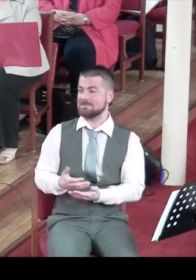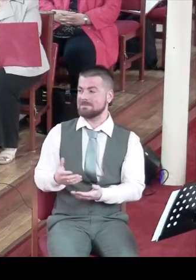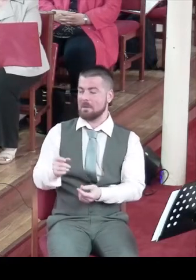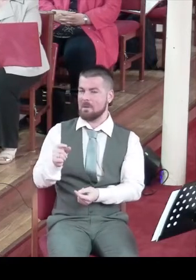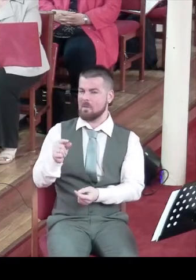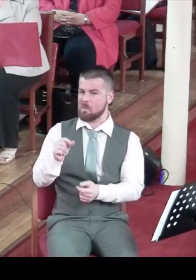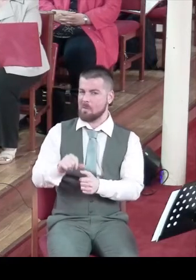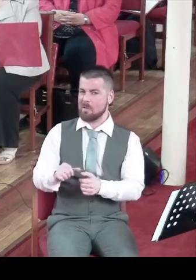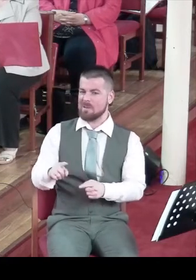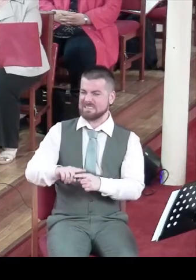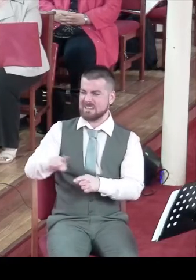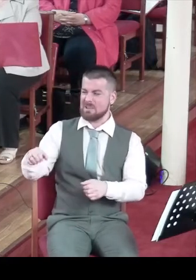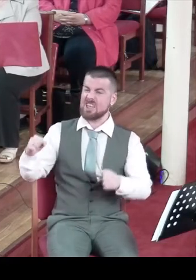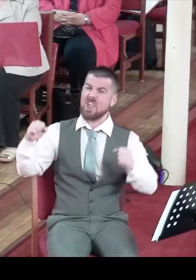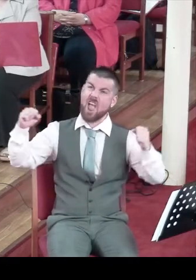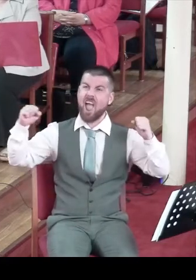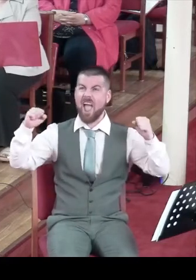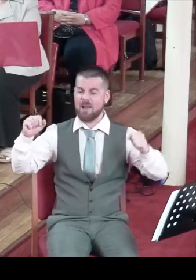was a wee bit better.